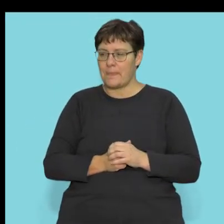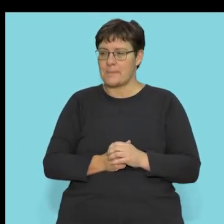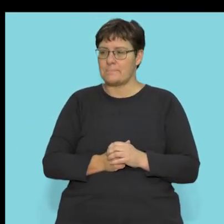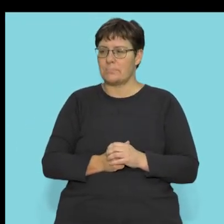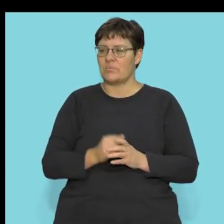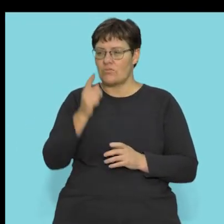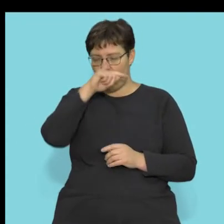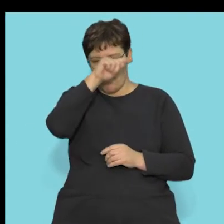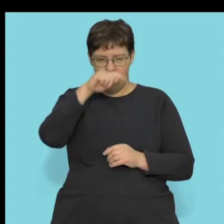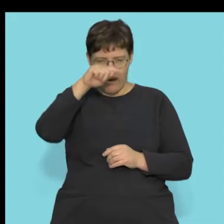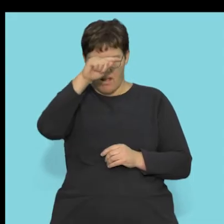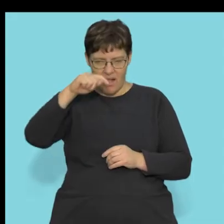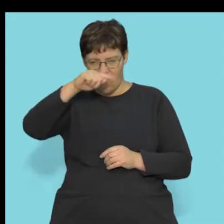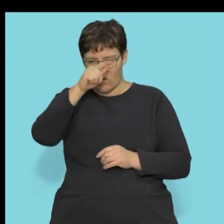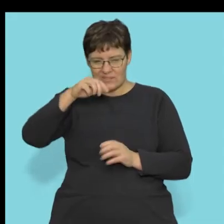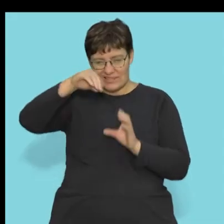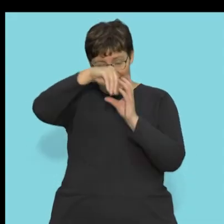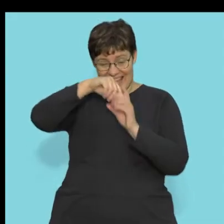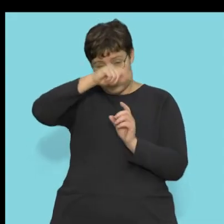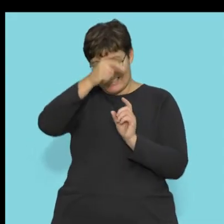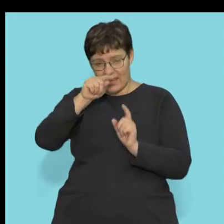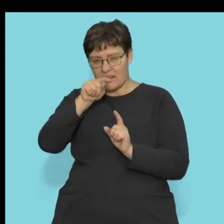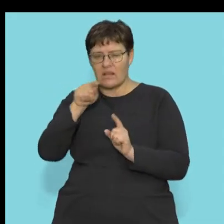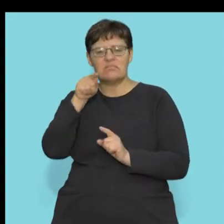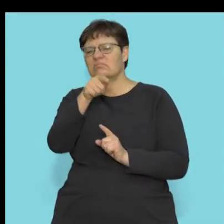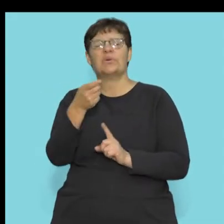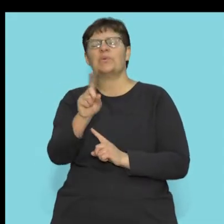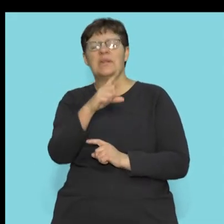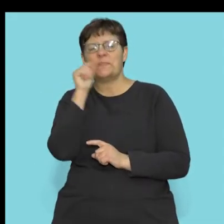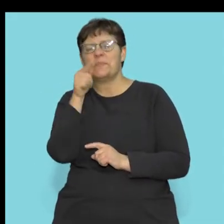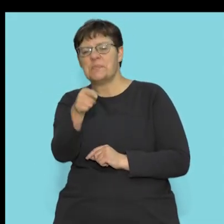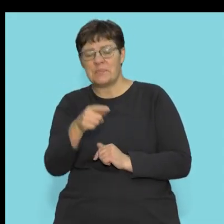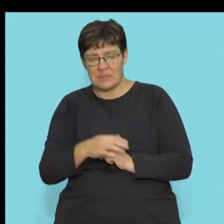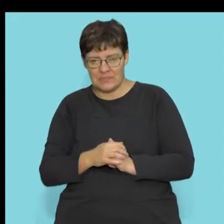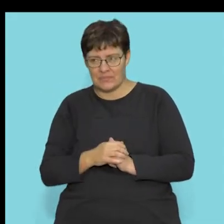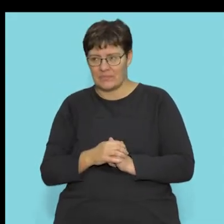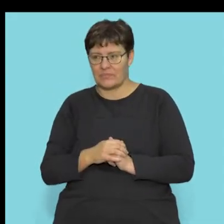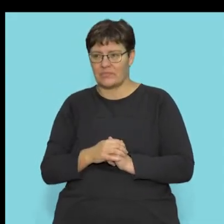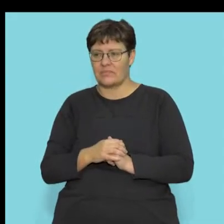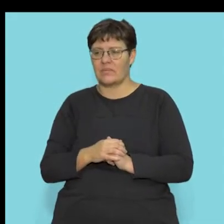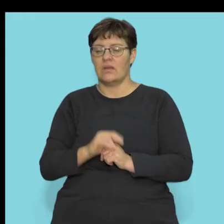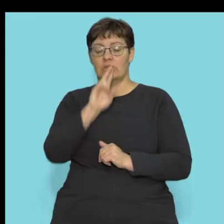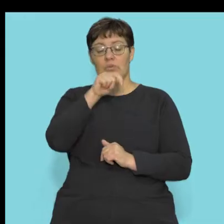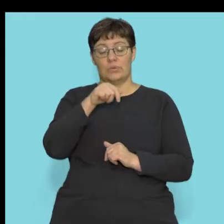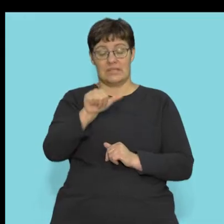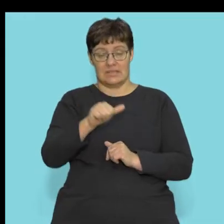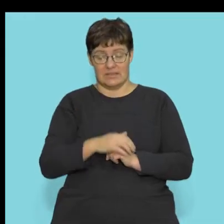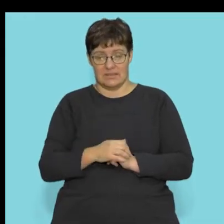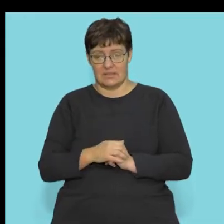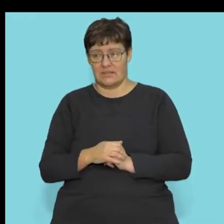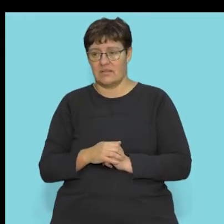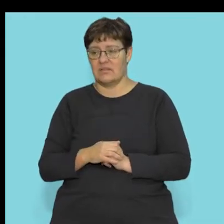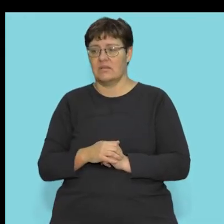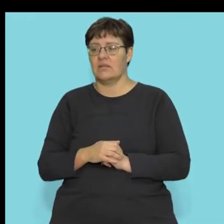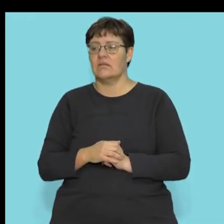recap, we know that there are folds on the inner membrane, so this points to those folds. And 2.6,